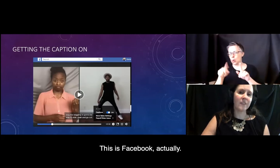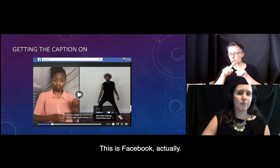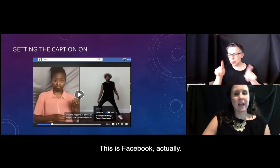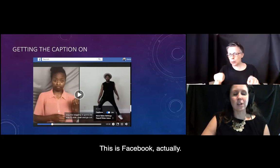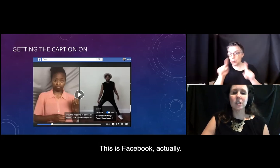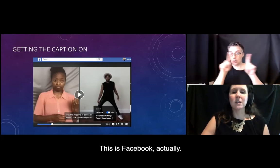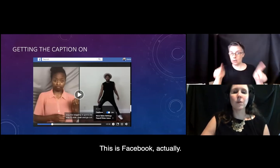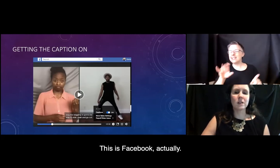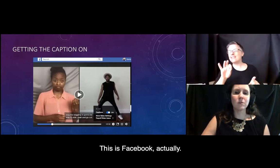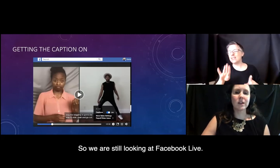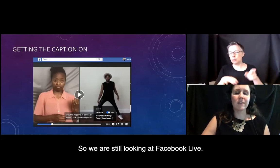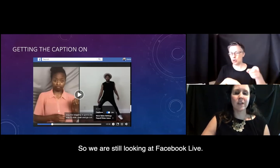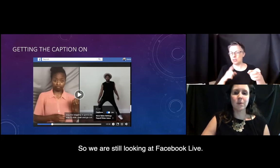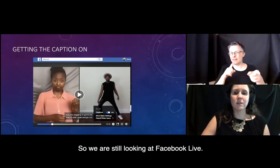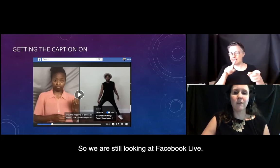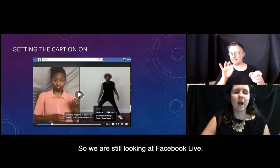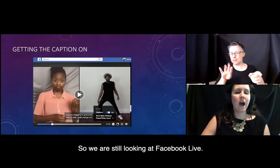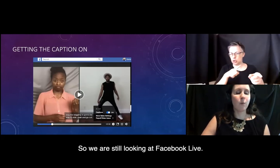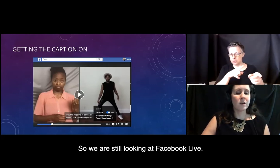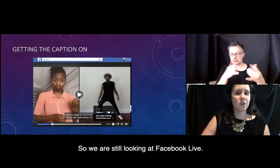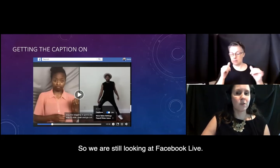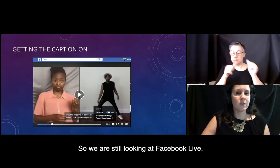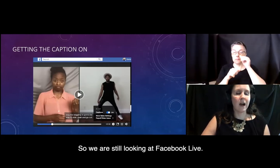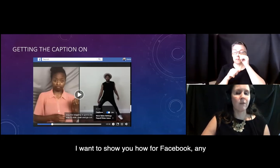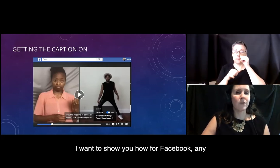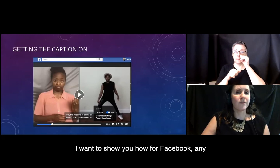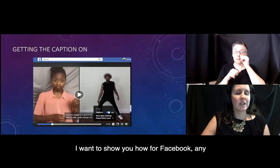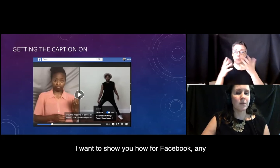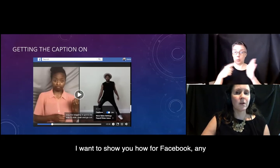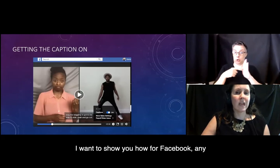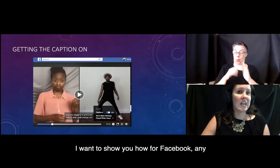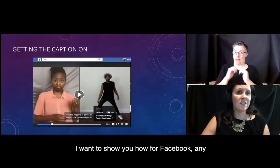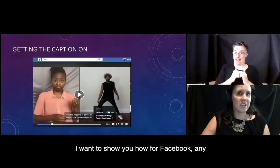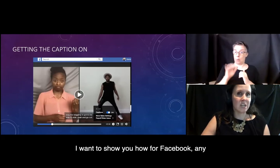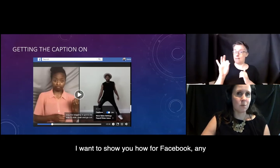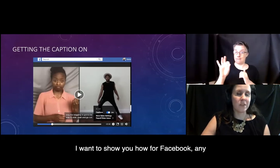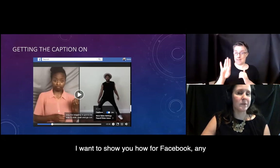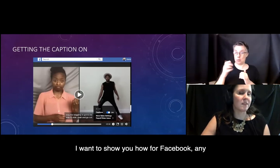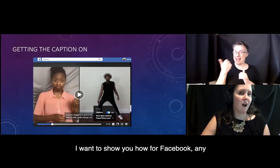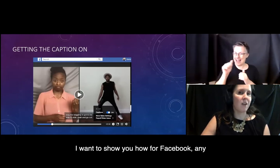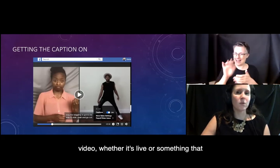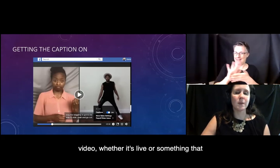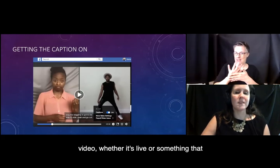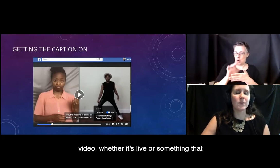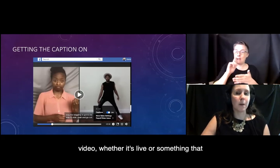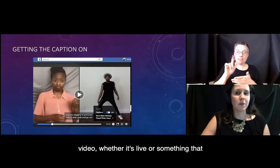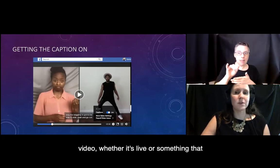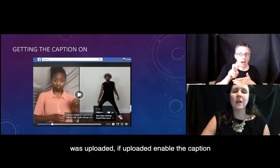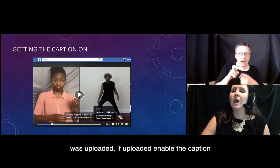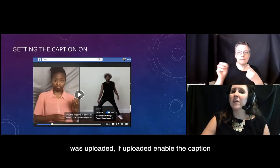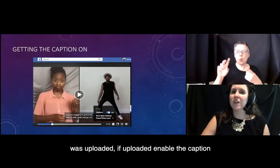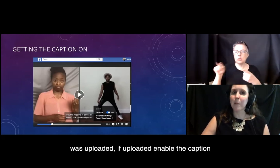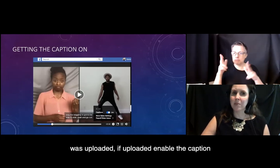this is Facebook actually, so we're still looking at Facebook Live. I want to show you how for Facebook, any video, whether it's live or something that was